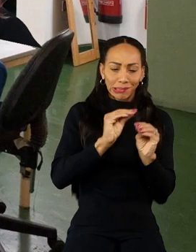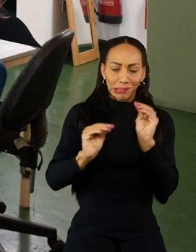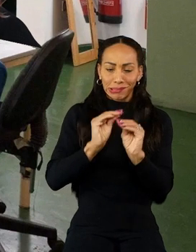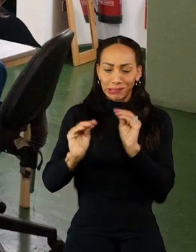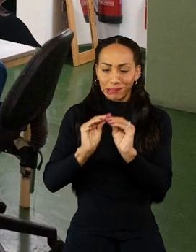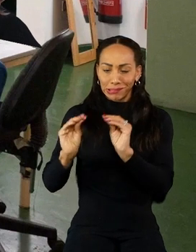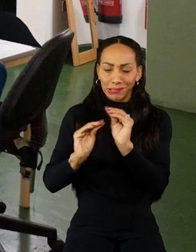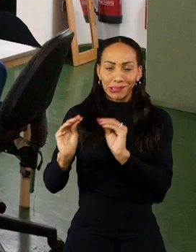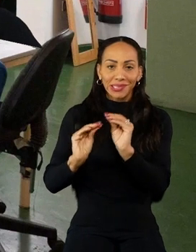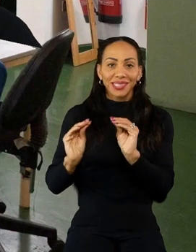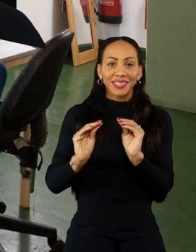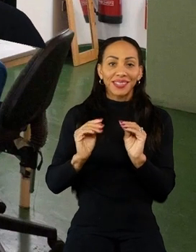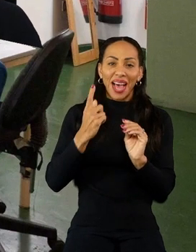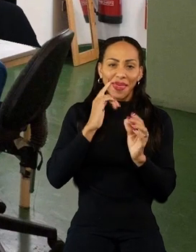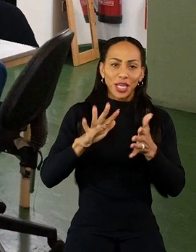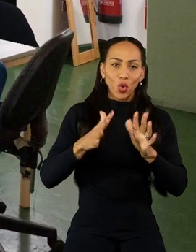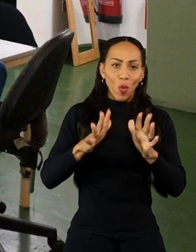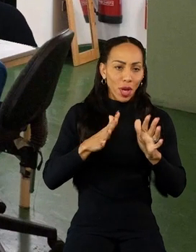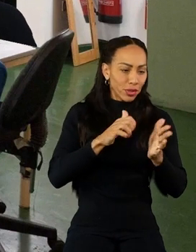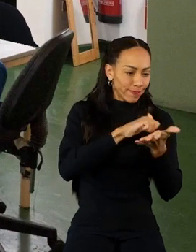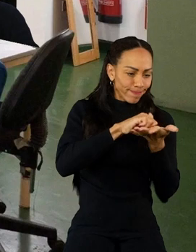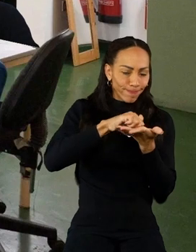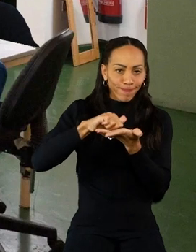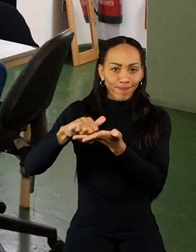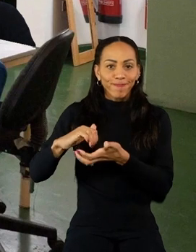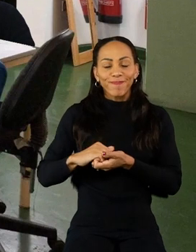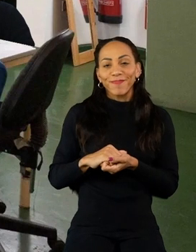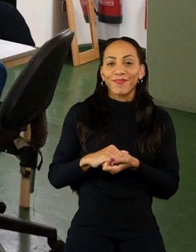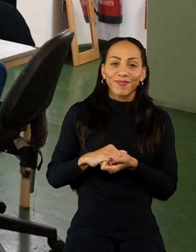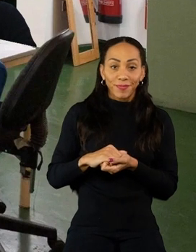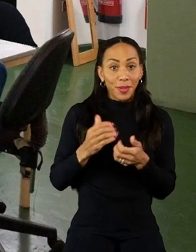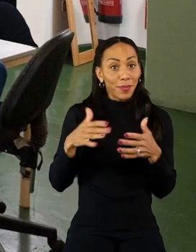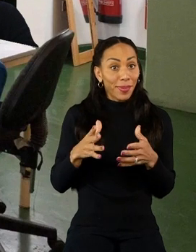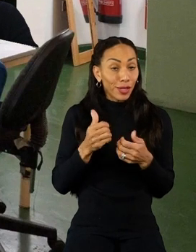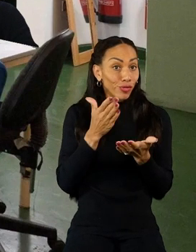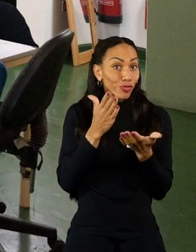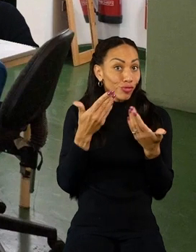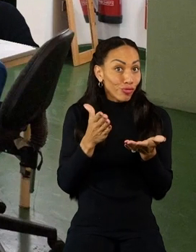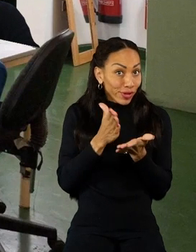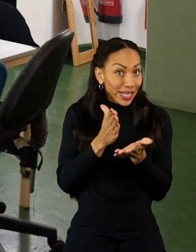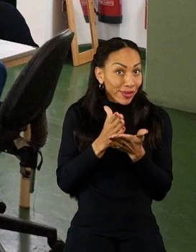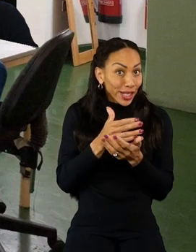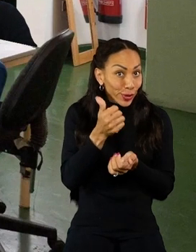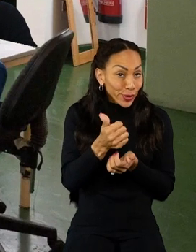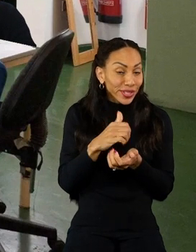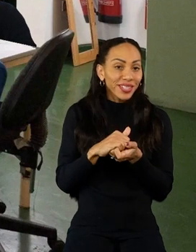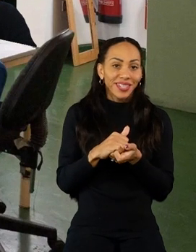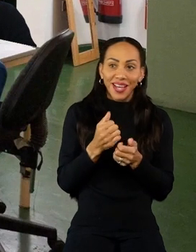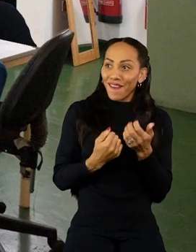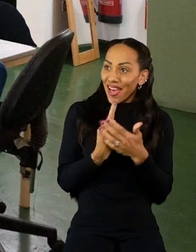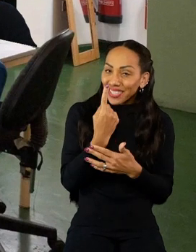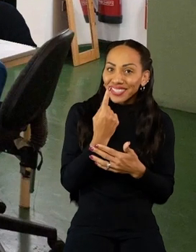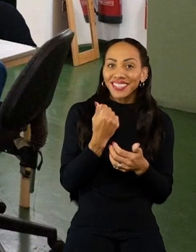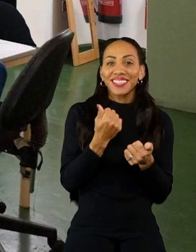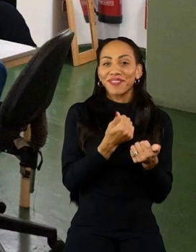audio back on this at some point in some adjusted manner. But I think it's almost there. But it's been a